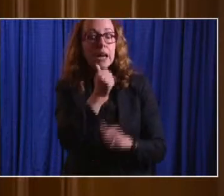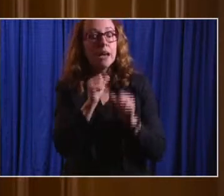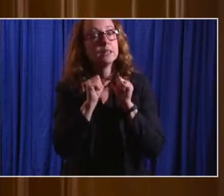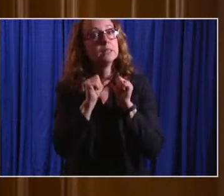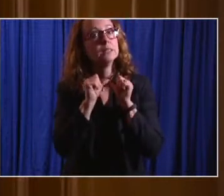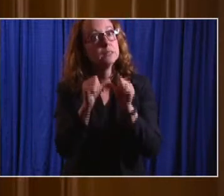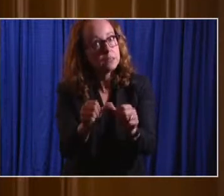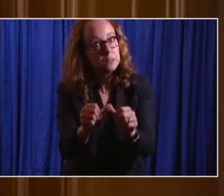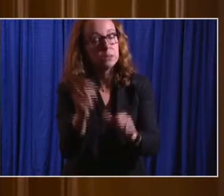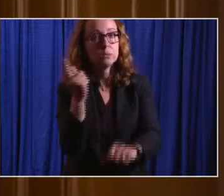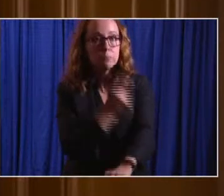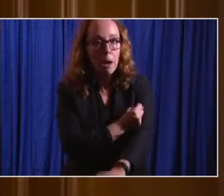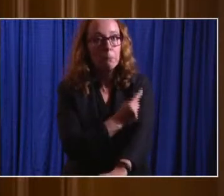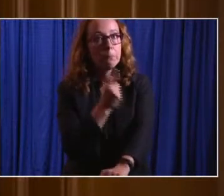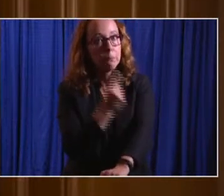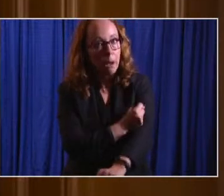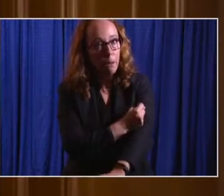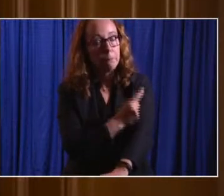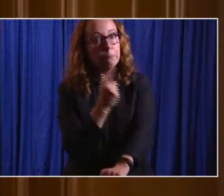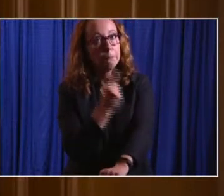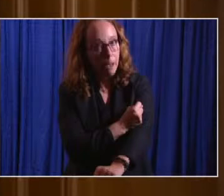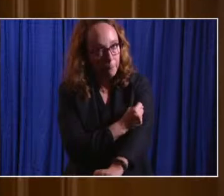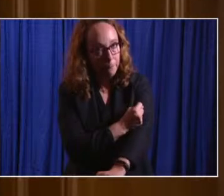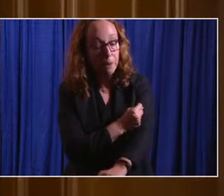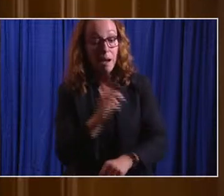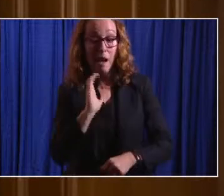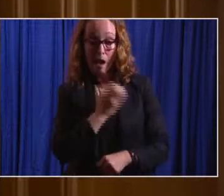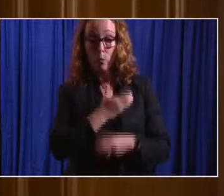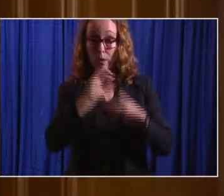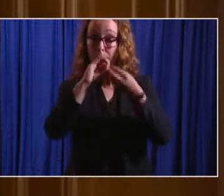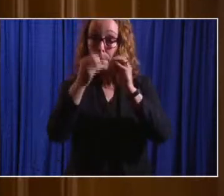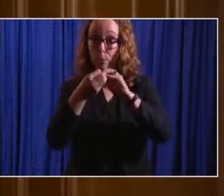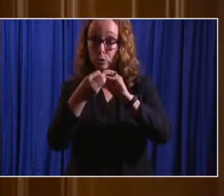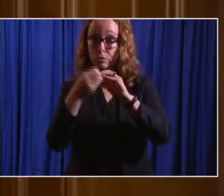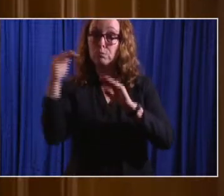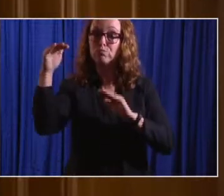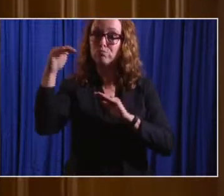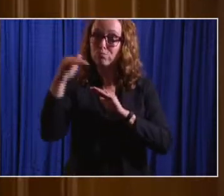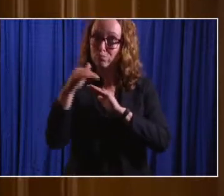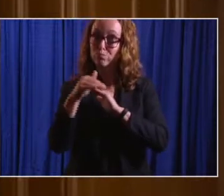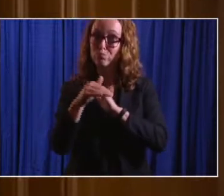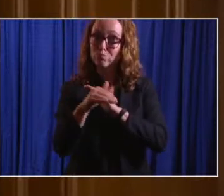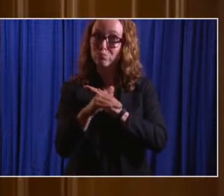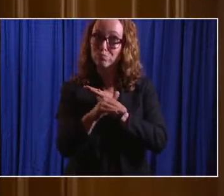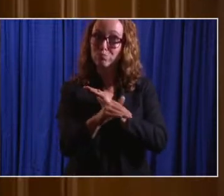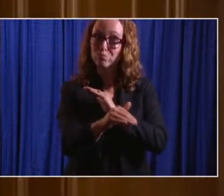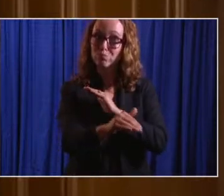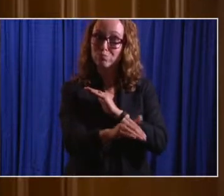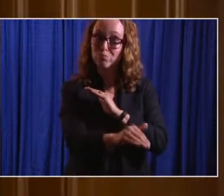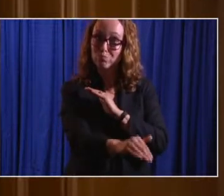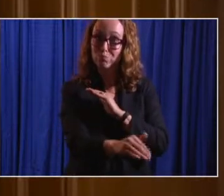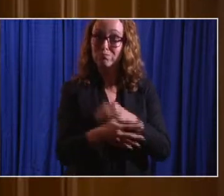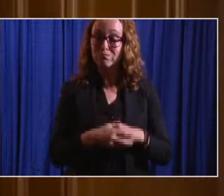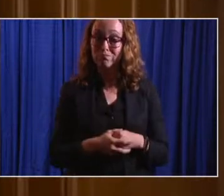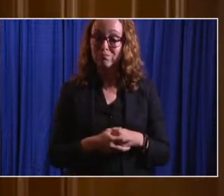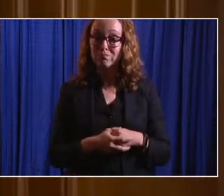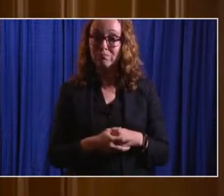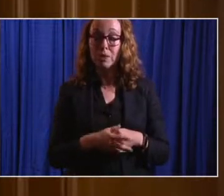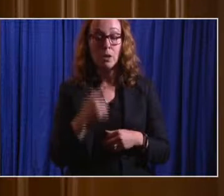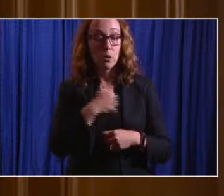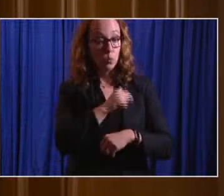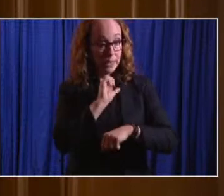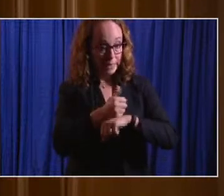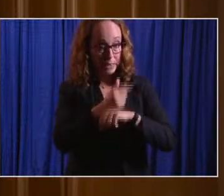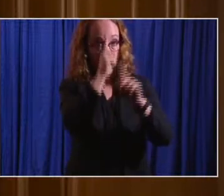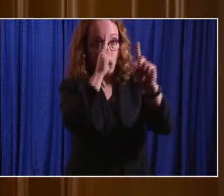And, we're seeing our cases go down. We set a goal. We're now seeing the cases